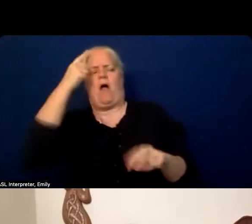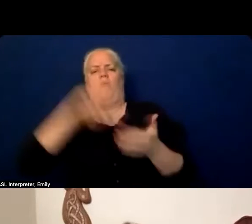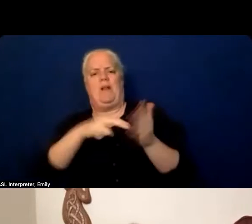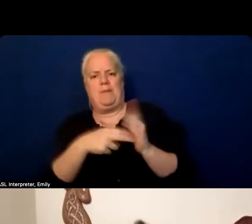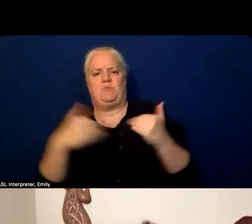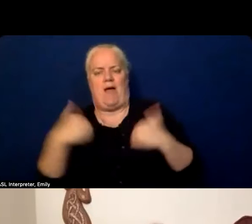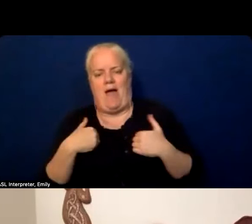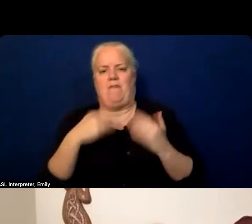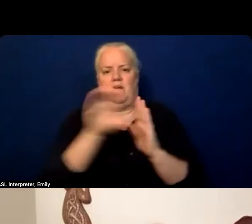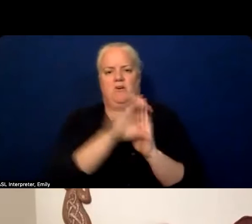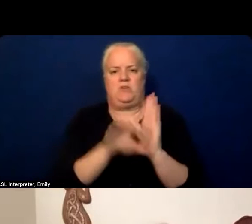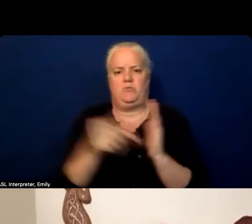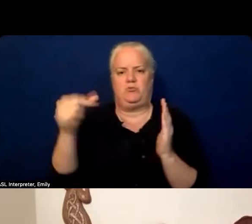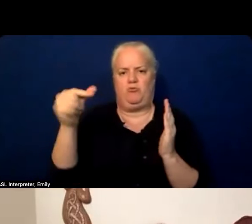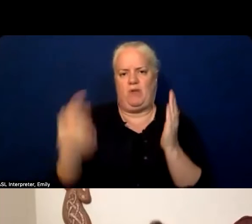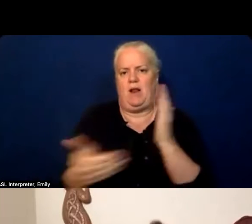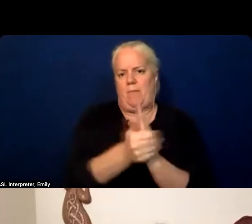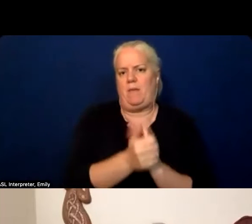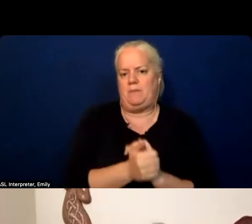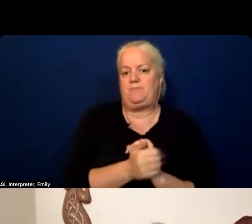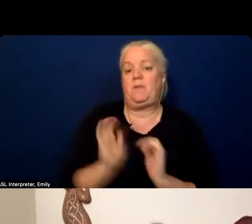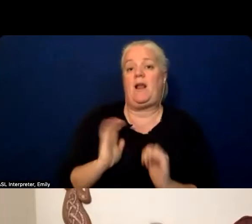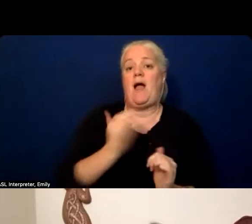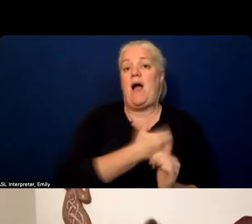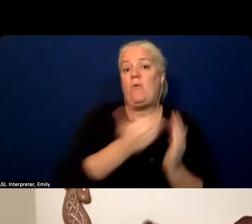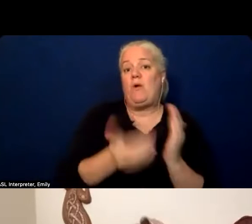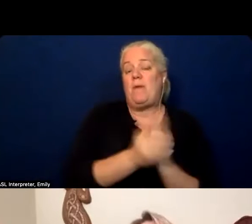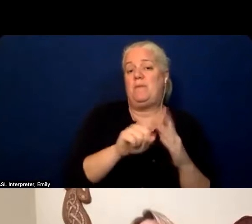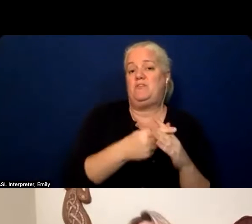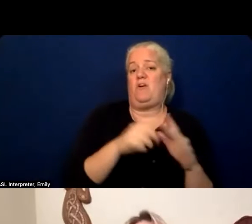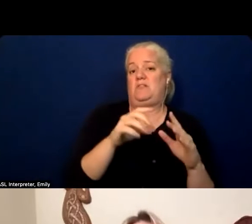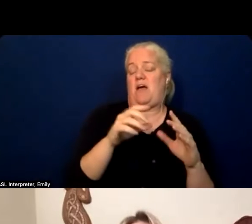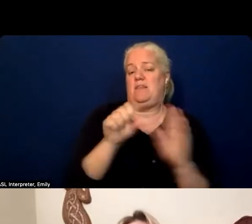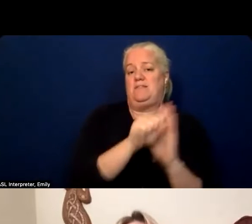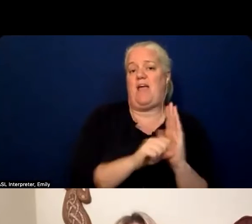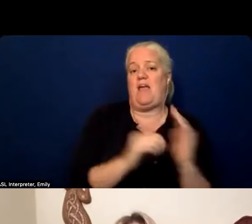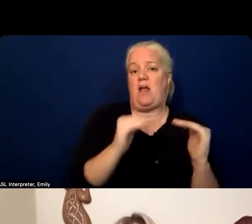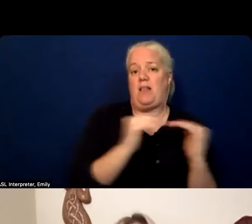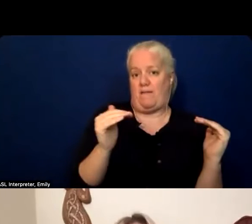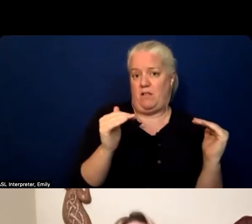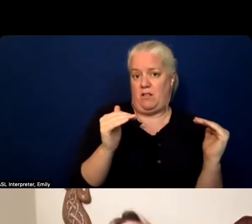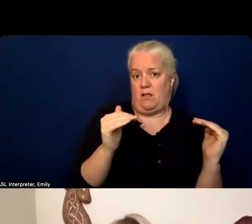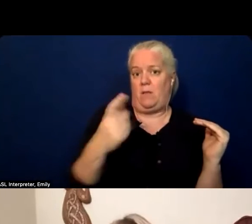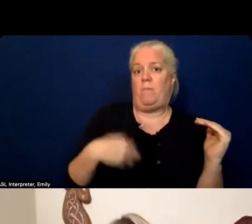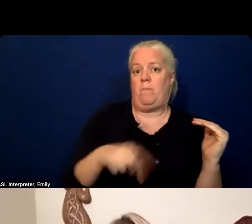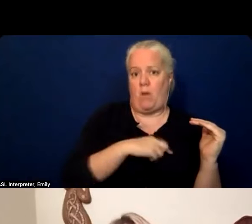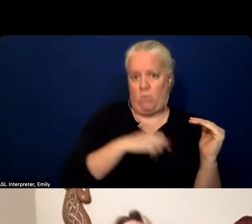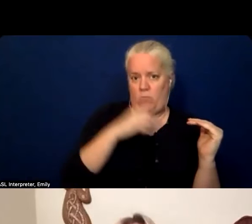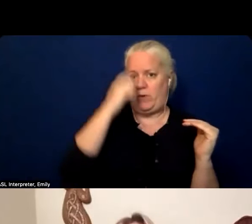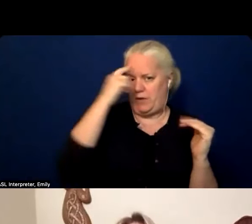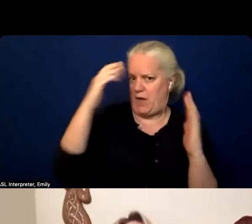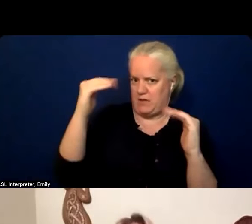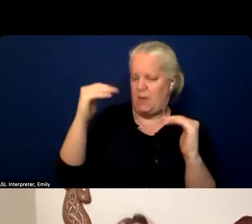that while our amendment is starting at the state level, because it makes it more accessible, ultimately we do expect to get a federal Green